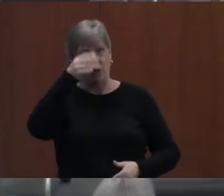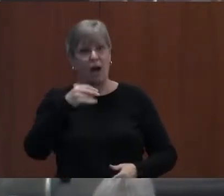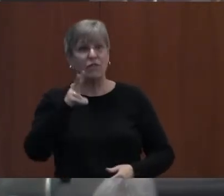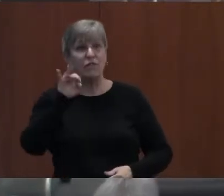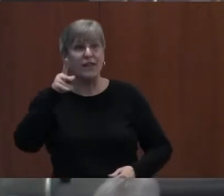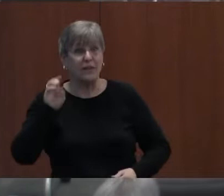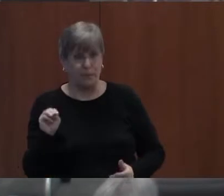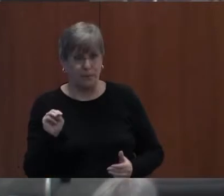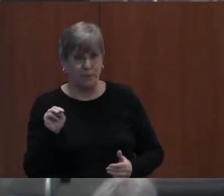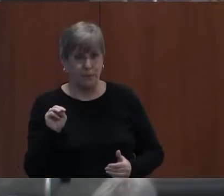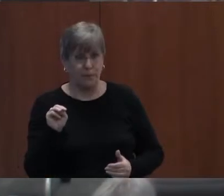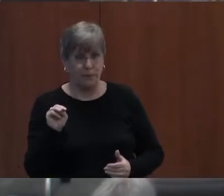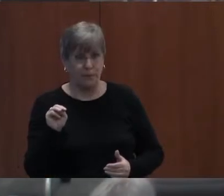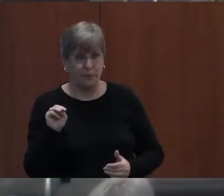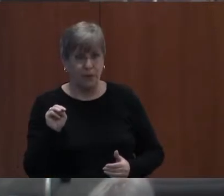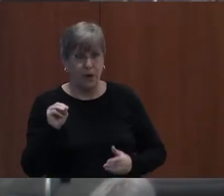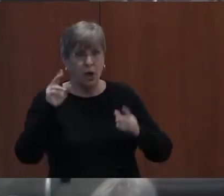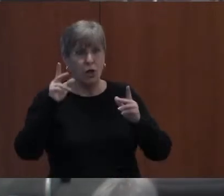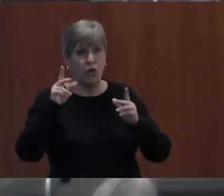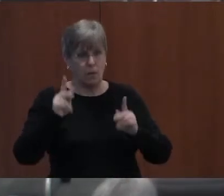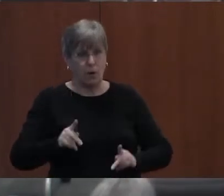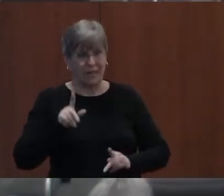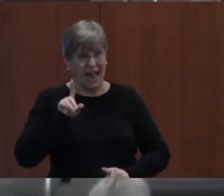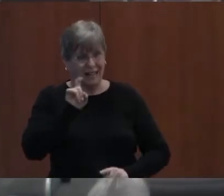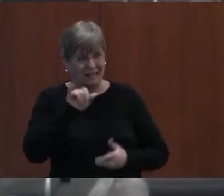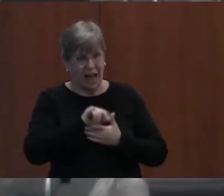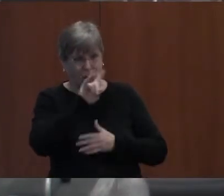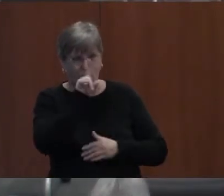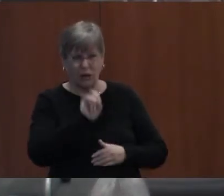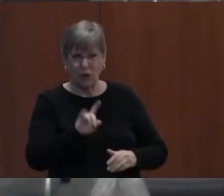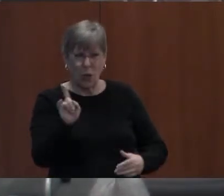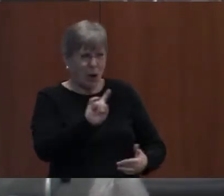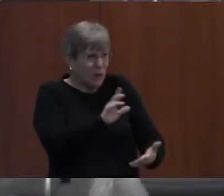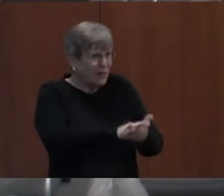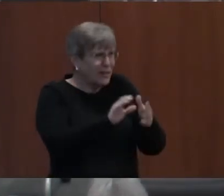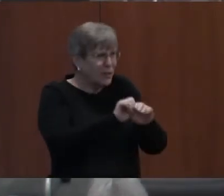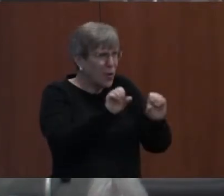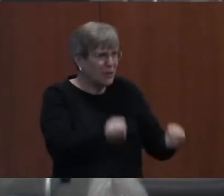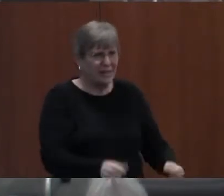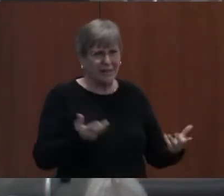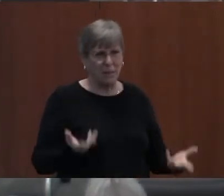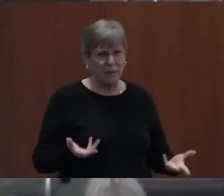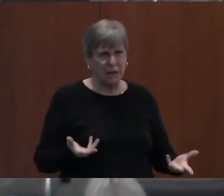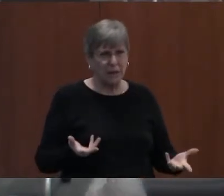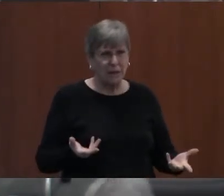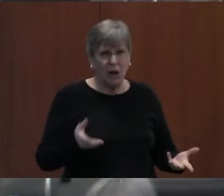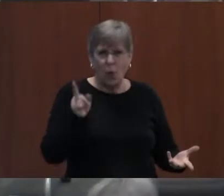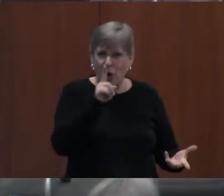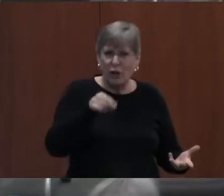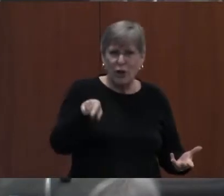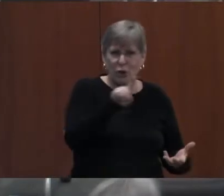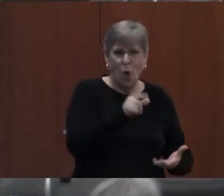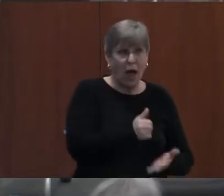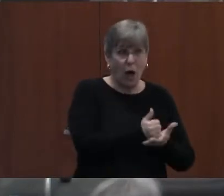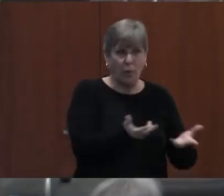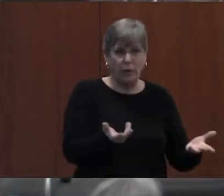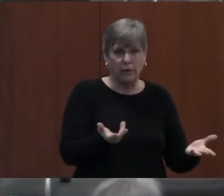victim the one that asked that question? Where was the school system? Where did you guys